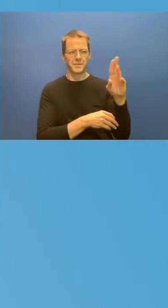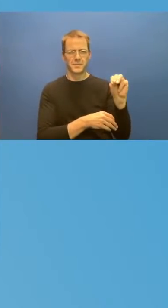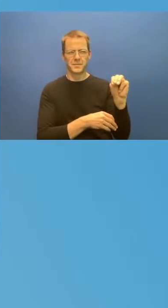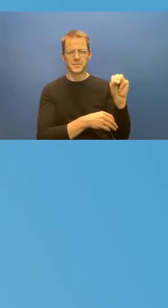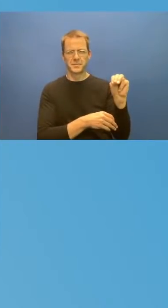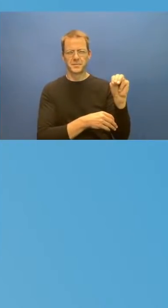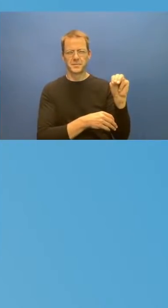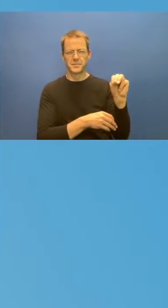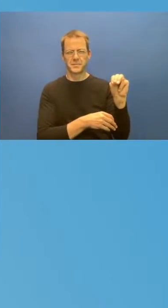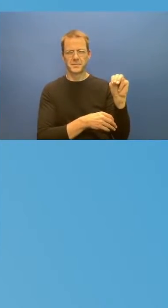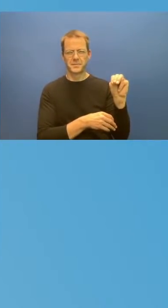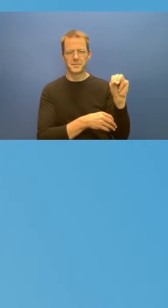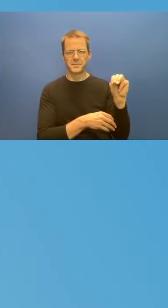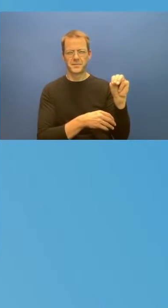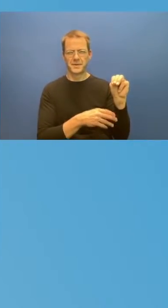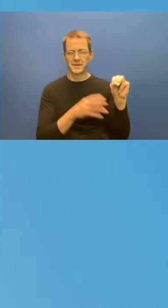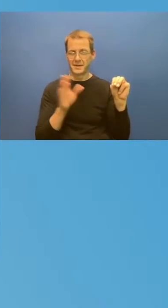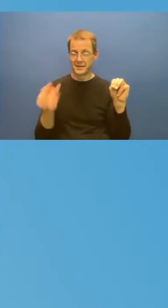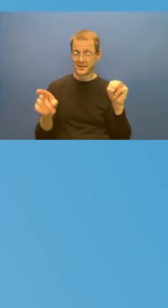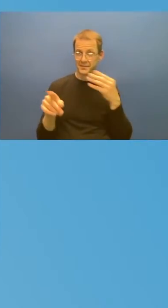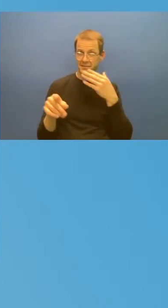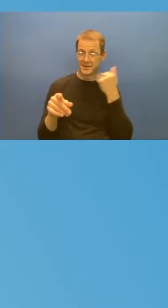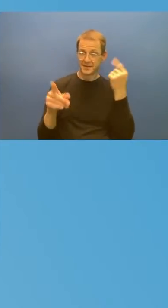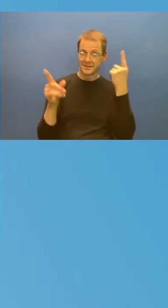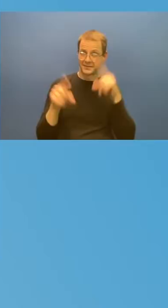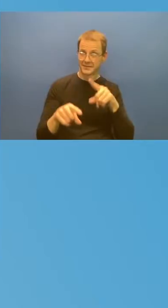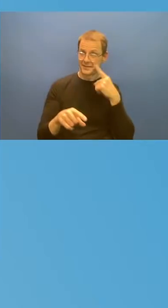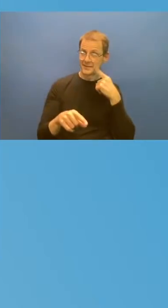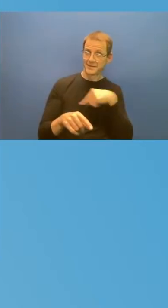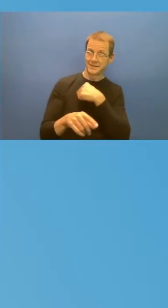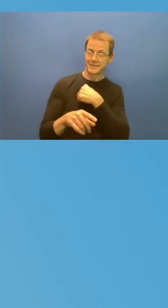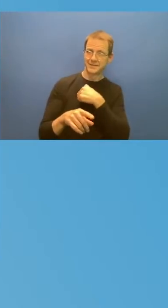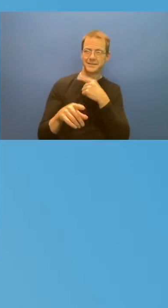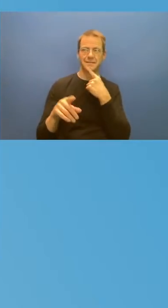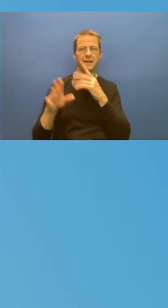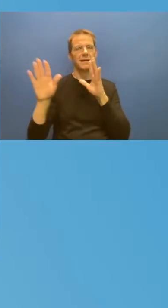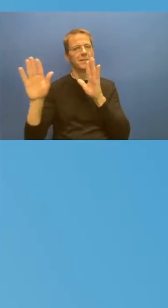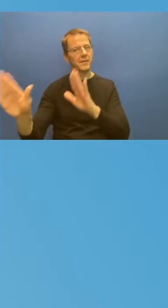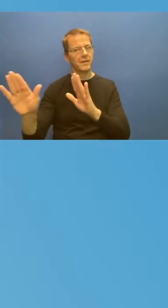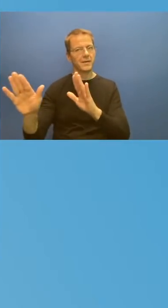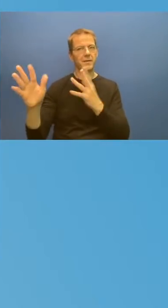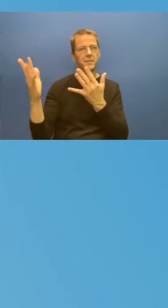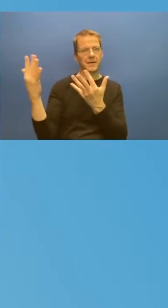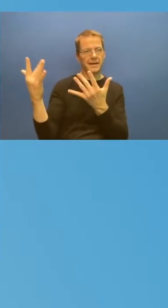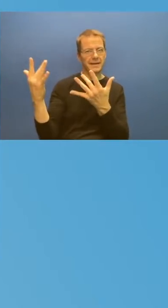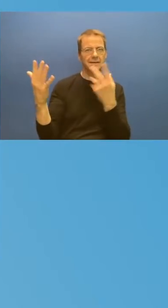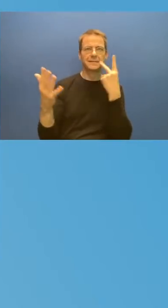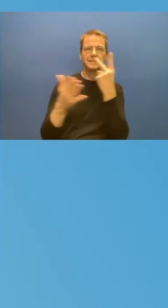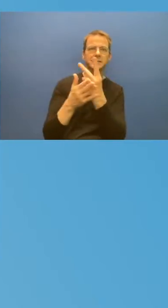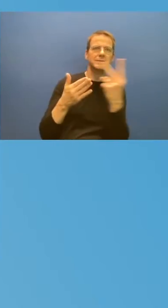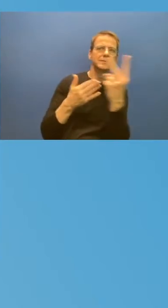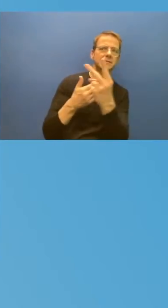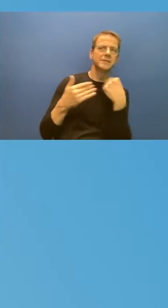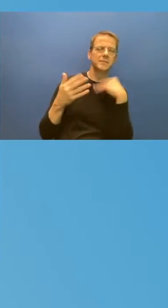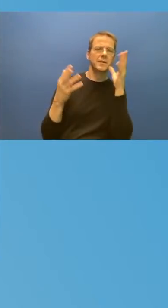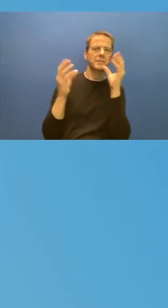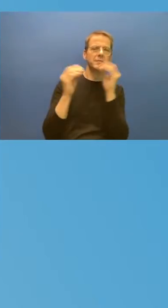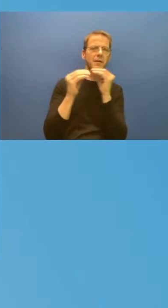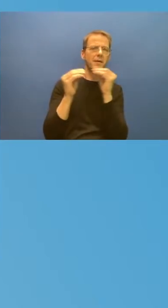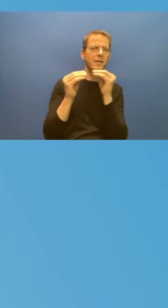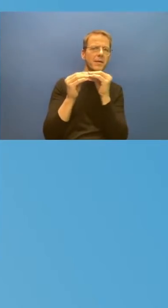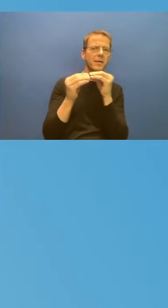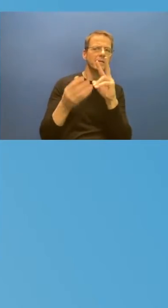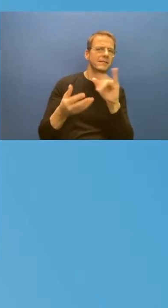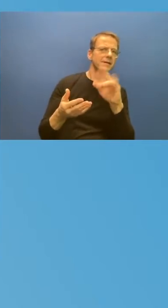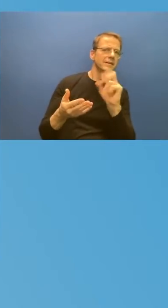weeks when we know a lot more about this virus. But what we do know still remains concerning. Let's find out what's actually going on. And